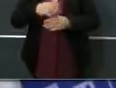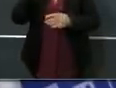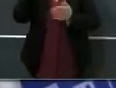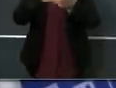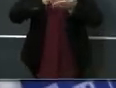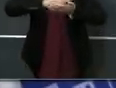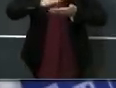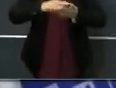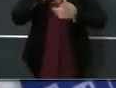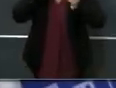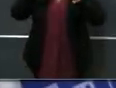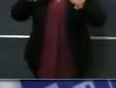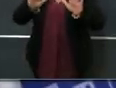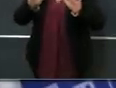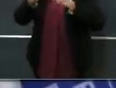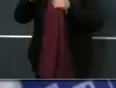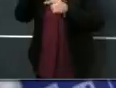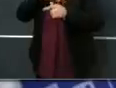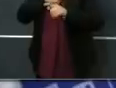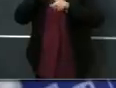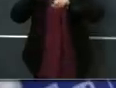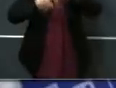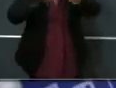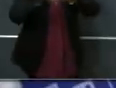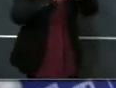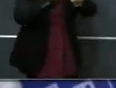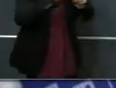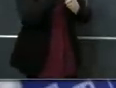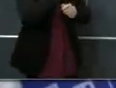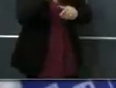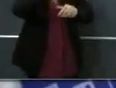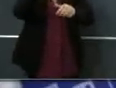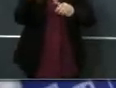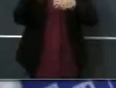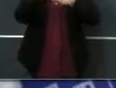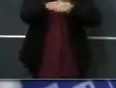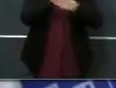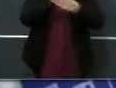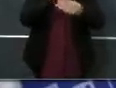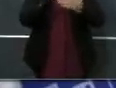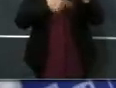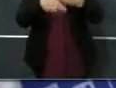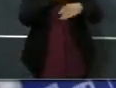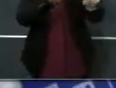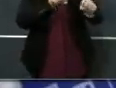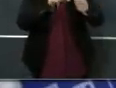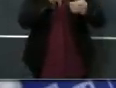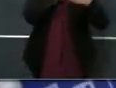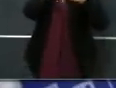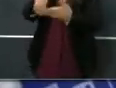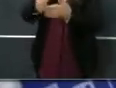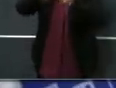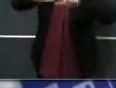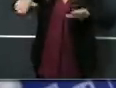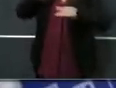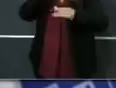individuals and companies asking them to dive deep into their pockets and see what they can do for California's most vulnerable